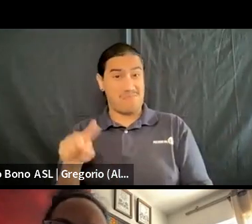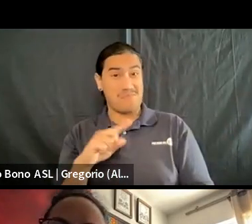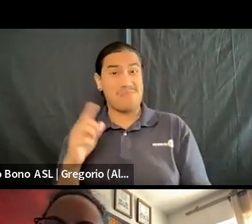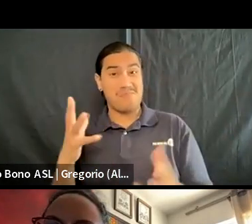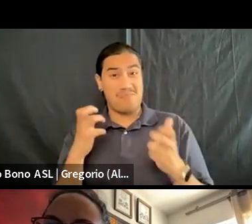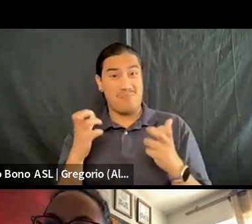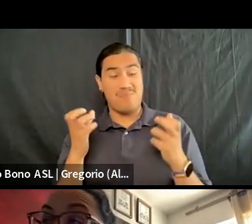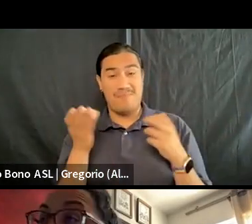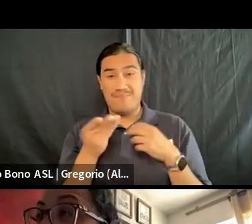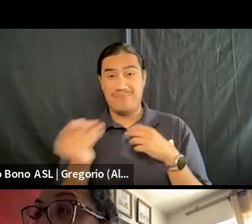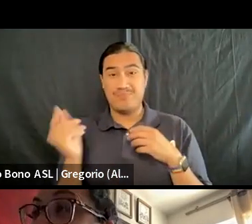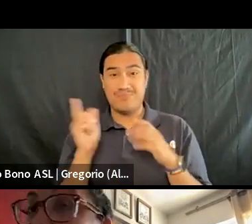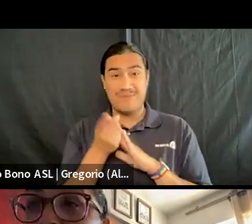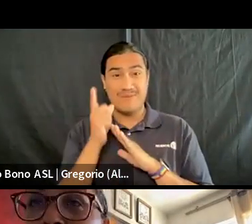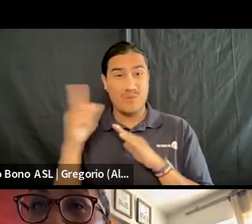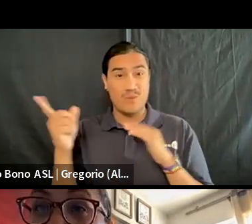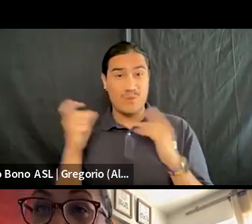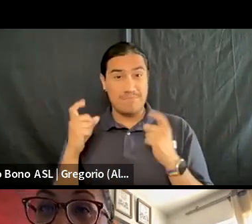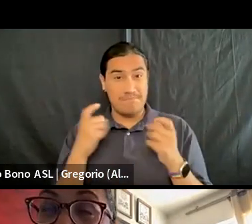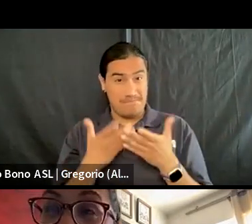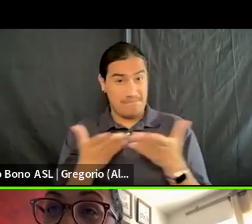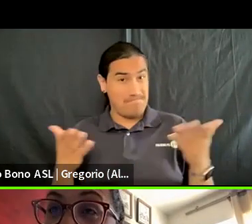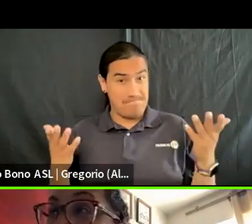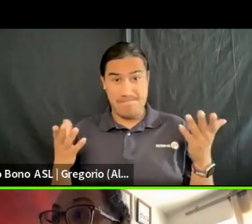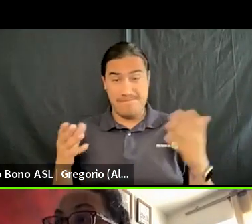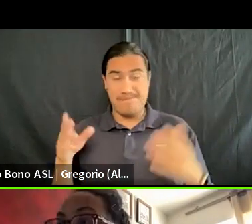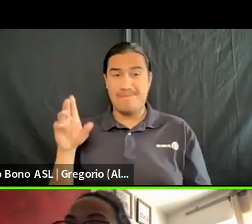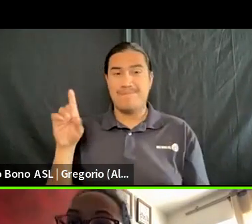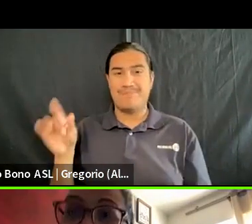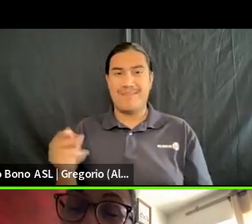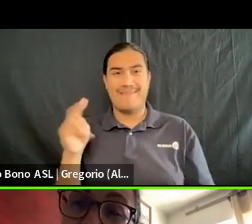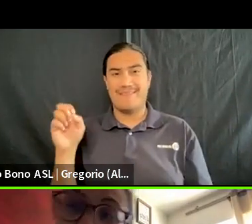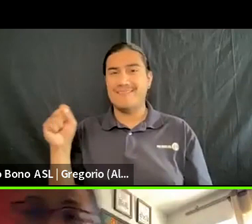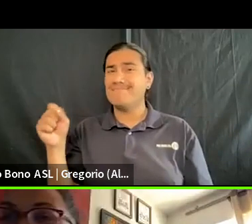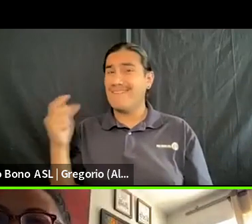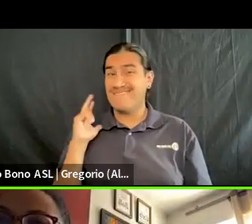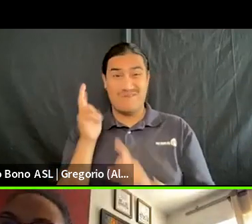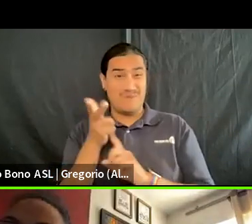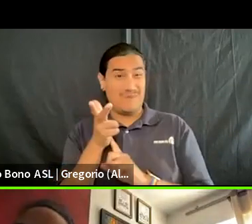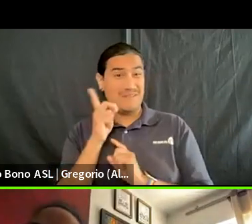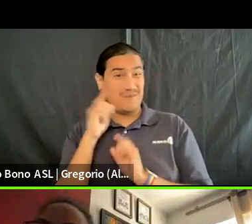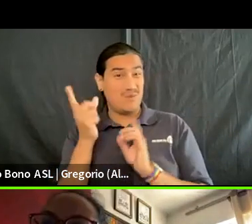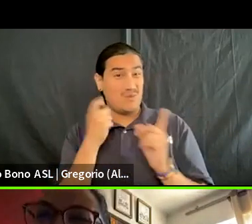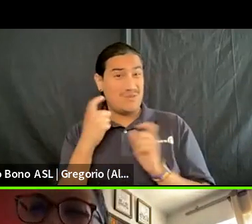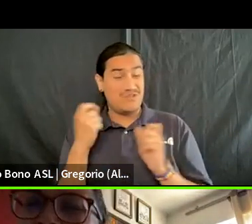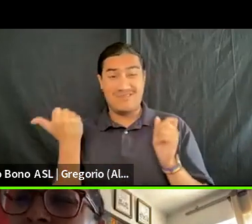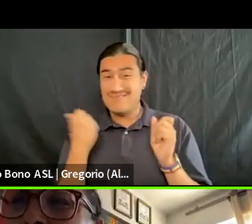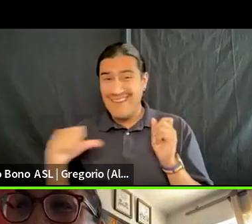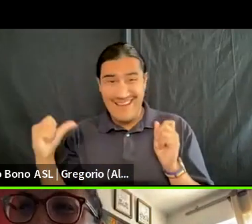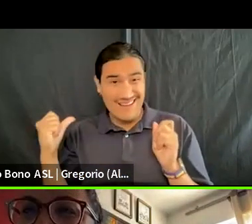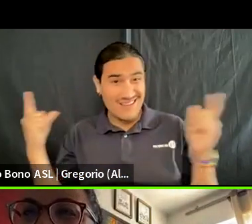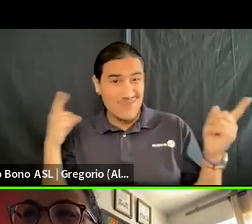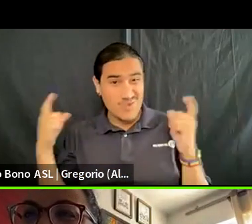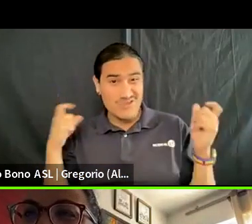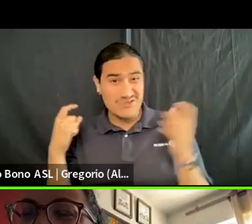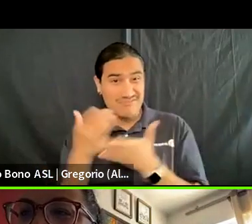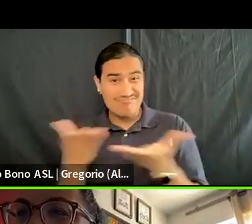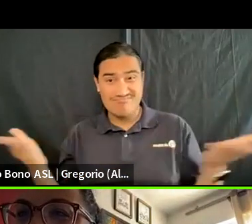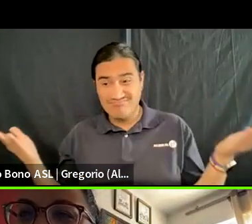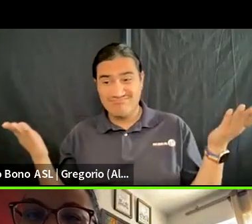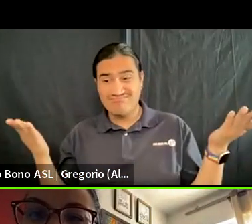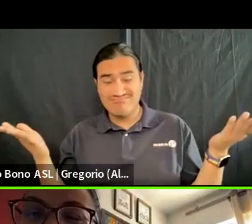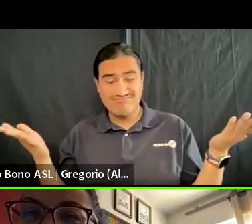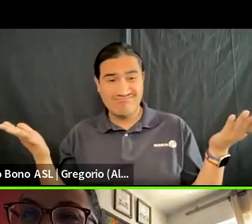a couple of minutes, a few minutes for questions or? Yeah, we have like 3 minutes for questions, y'all. Any questions, any questions? Anyone